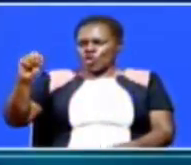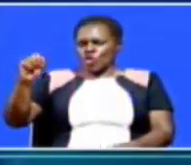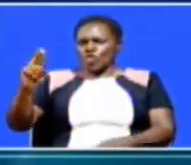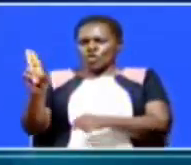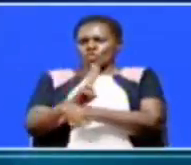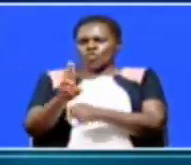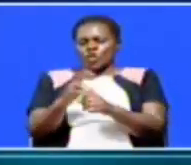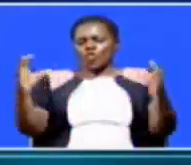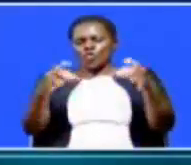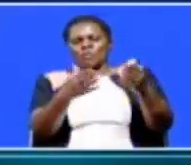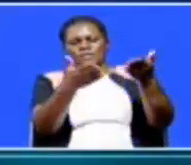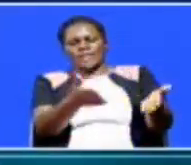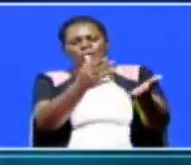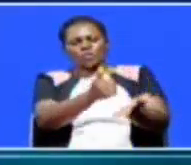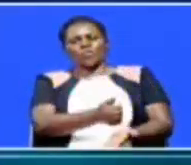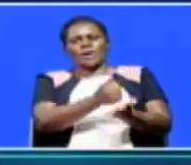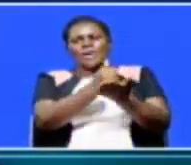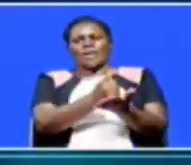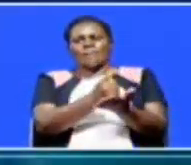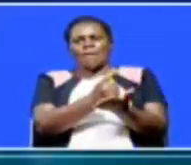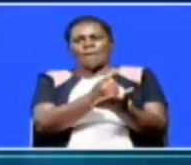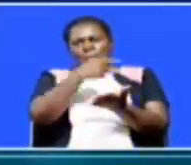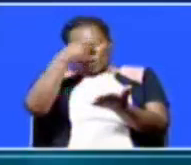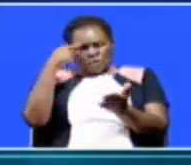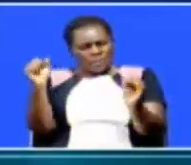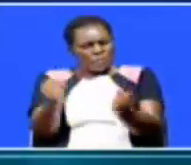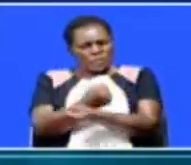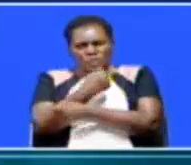local residents around that area because the area is really impassable.